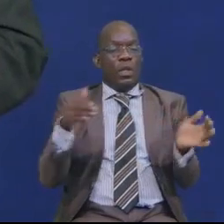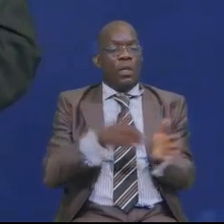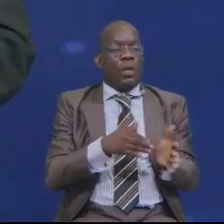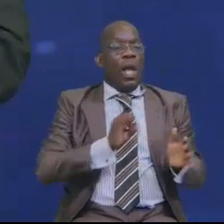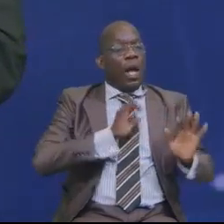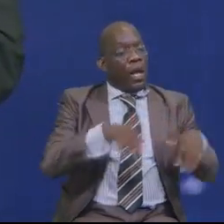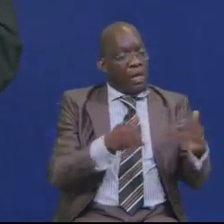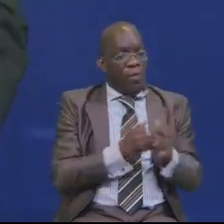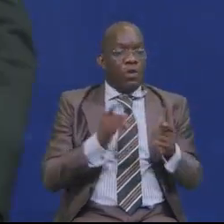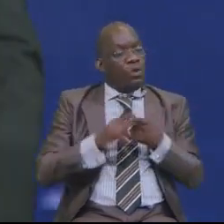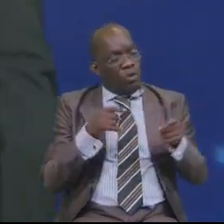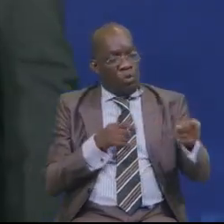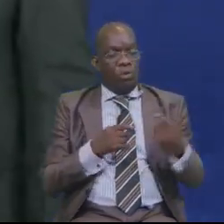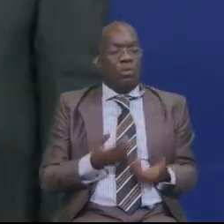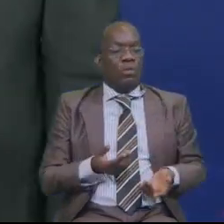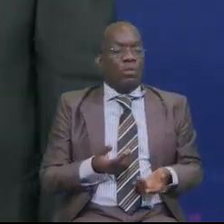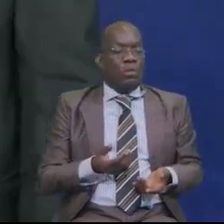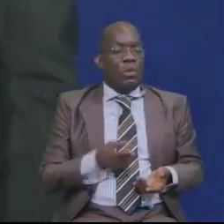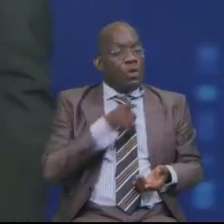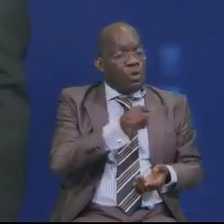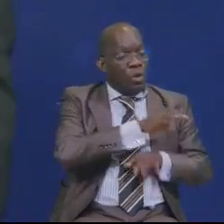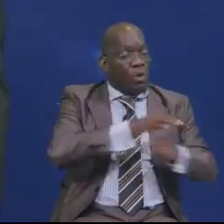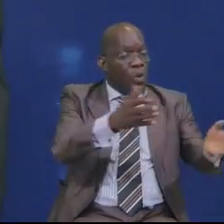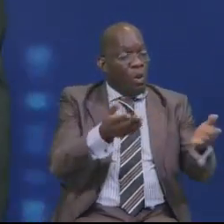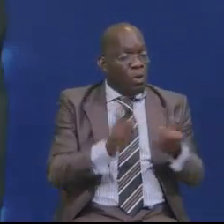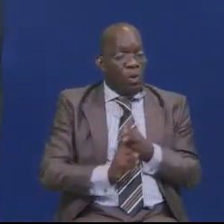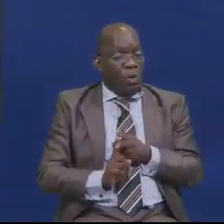them over to you. You don't want to perish. Do